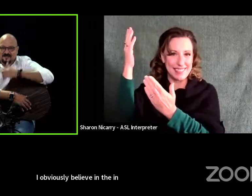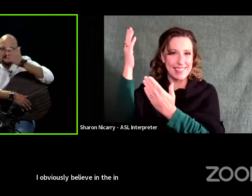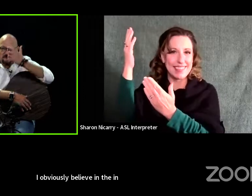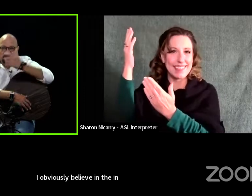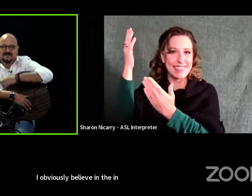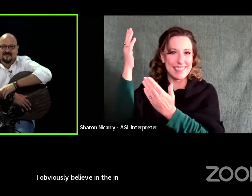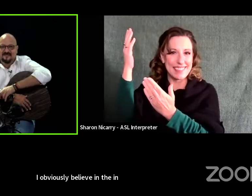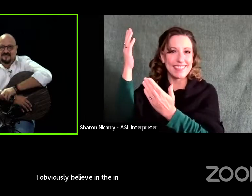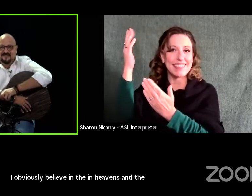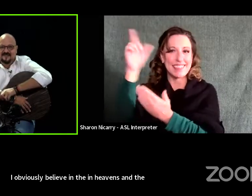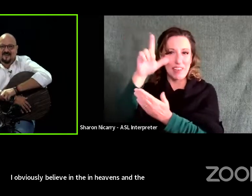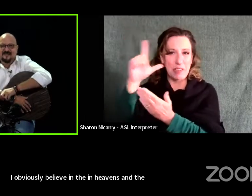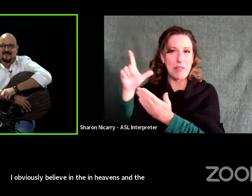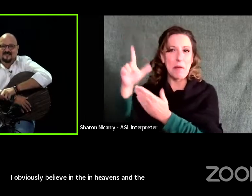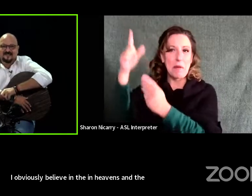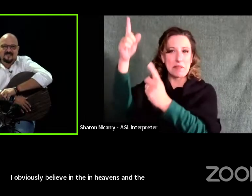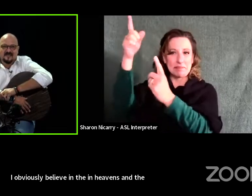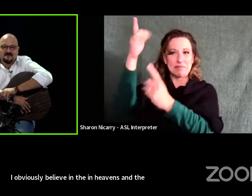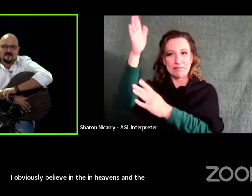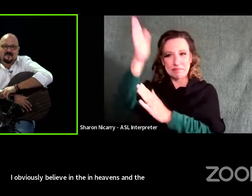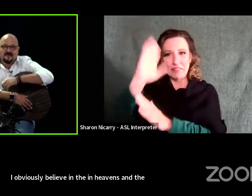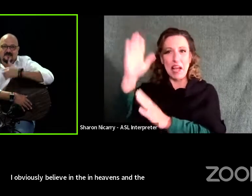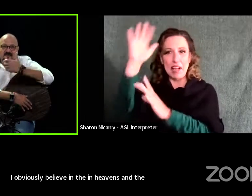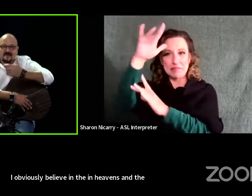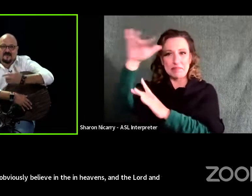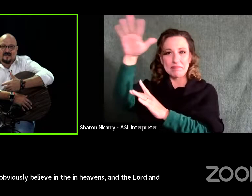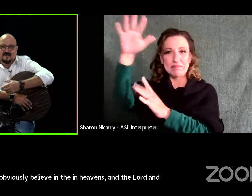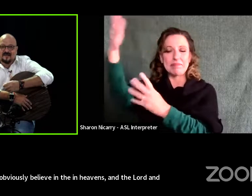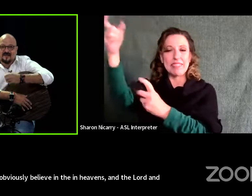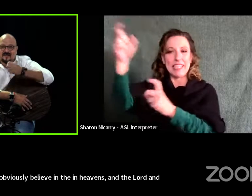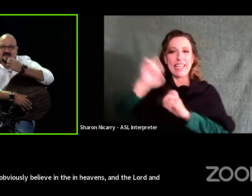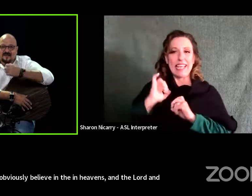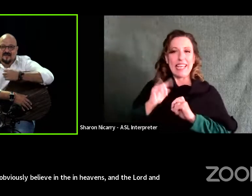and the Lord and God and all this stuff. But